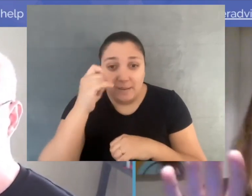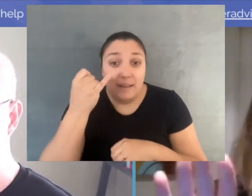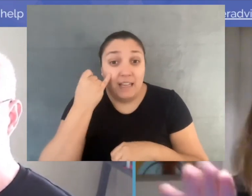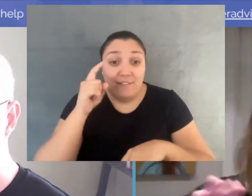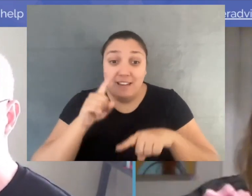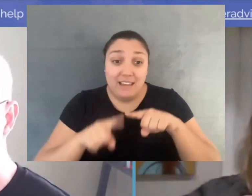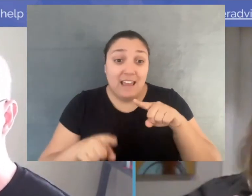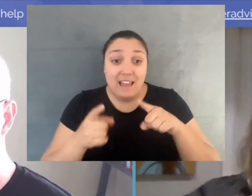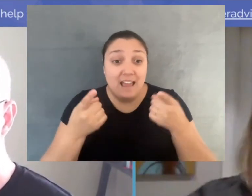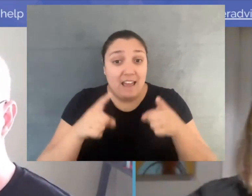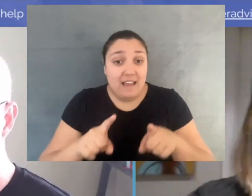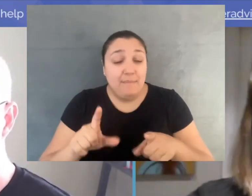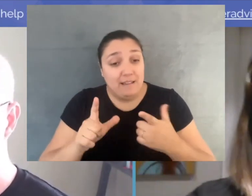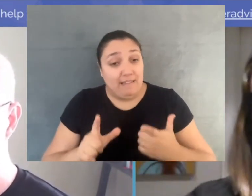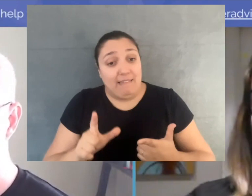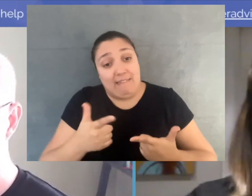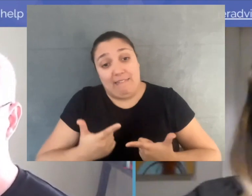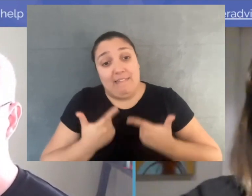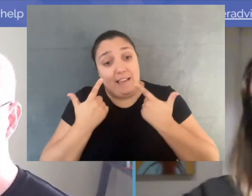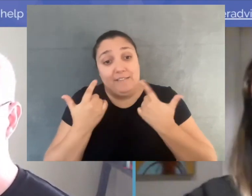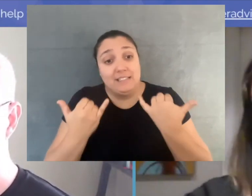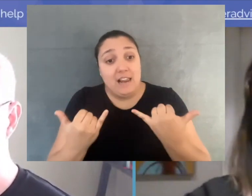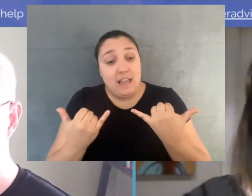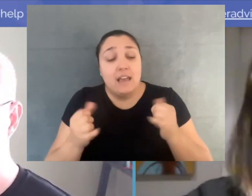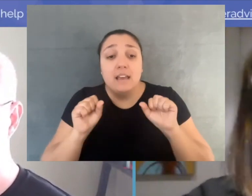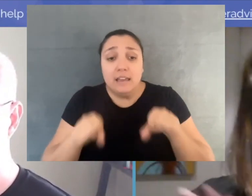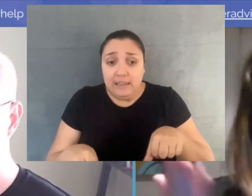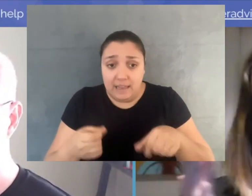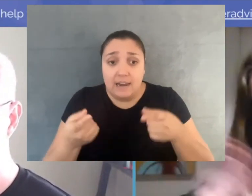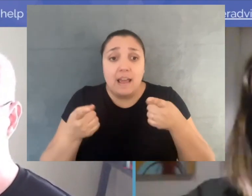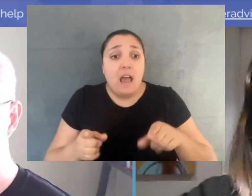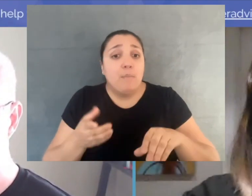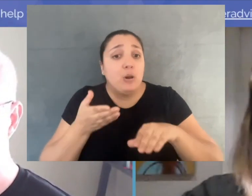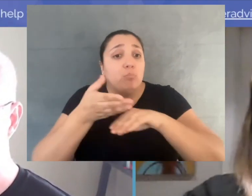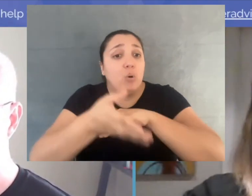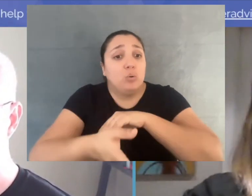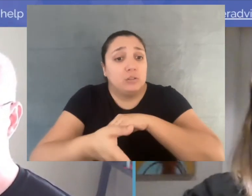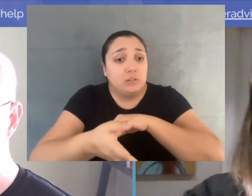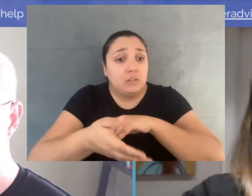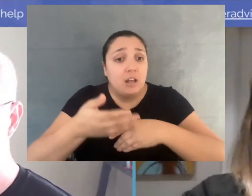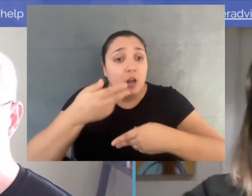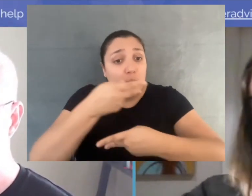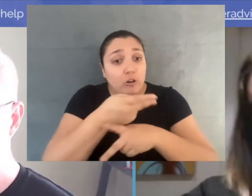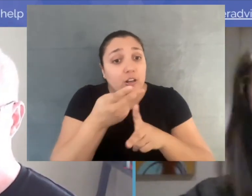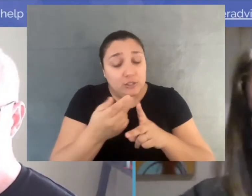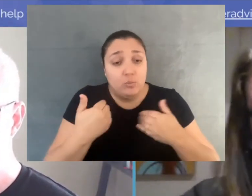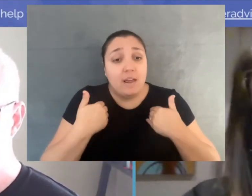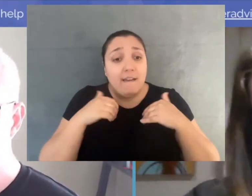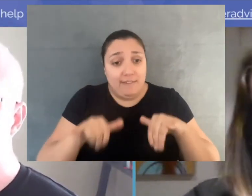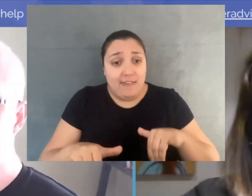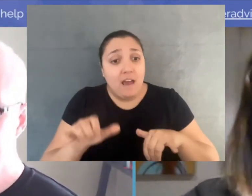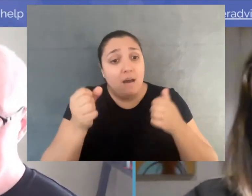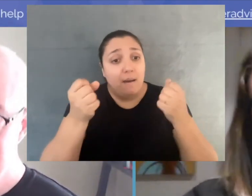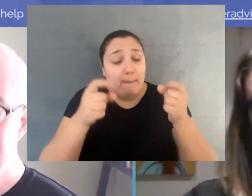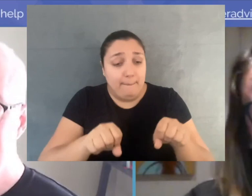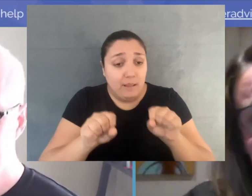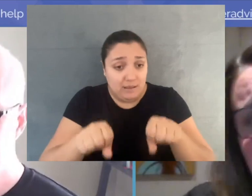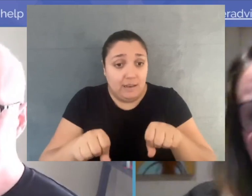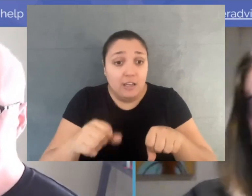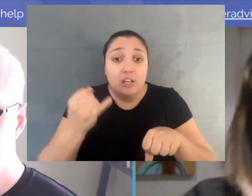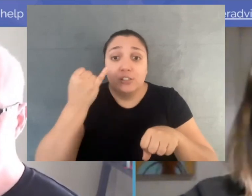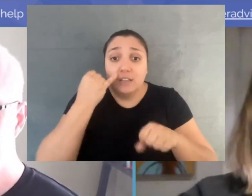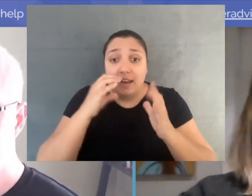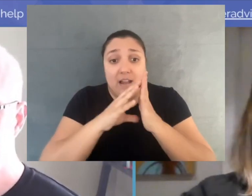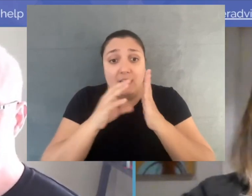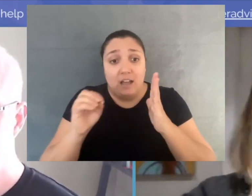one last little piece of wisdom is if it can't happen live, like today, it can happen post-production. We have that